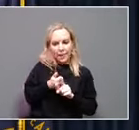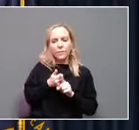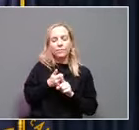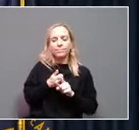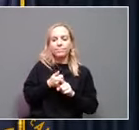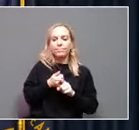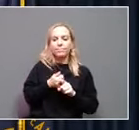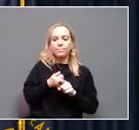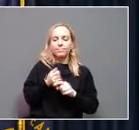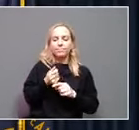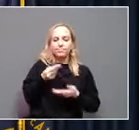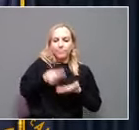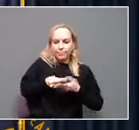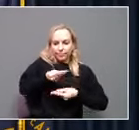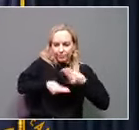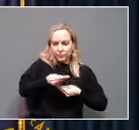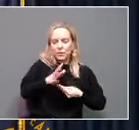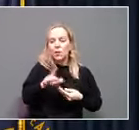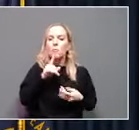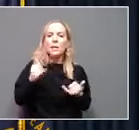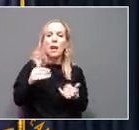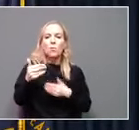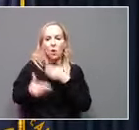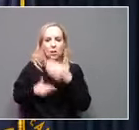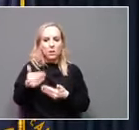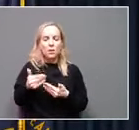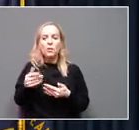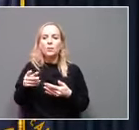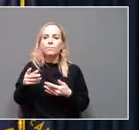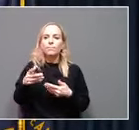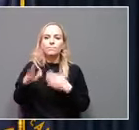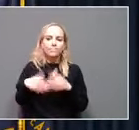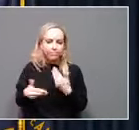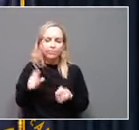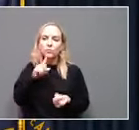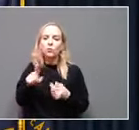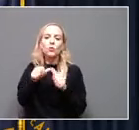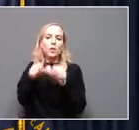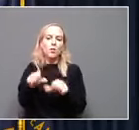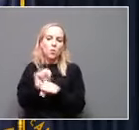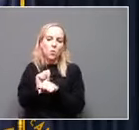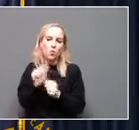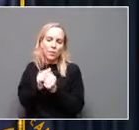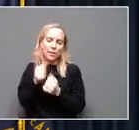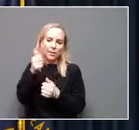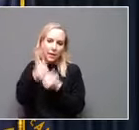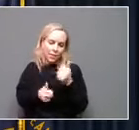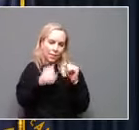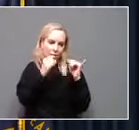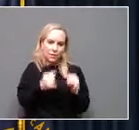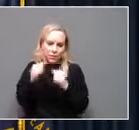moving, and we continue to work with each and every individual and family.